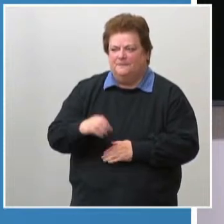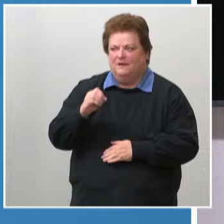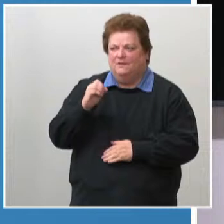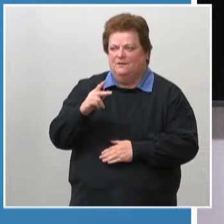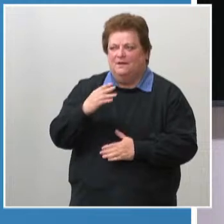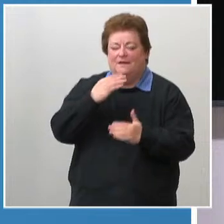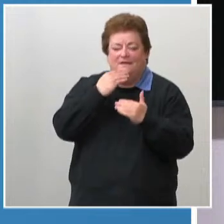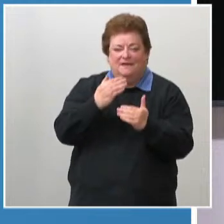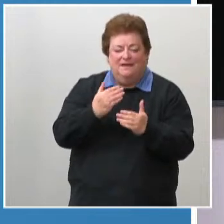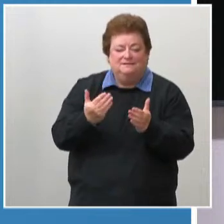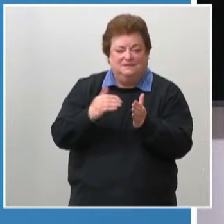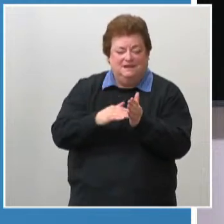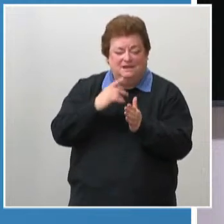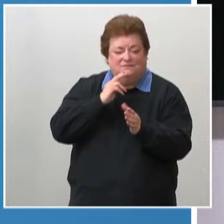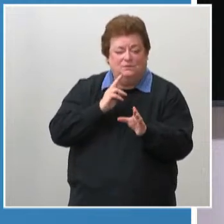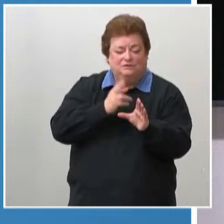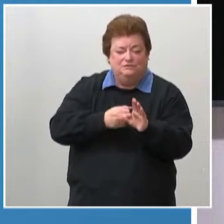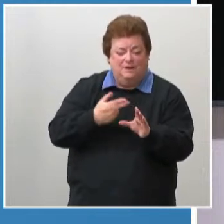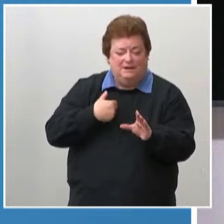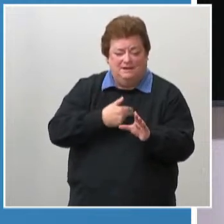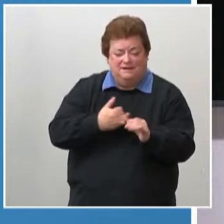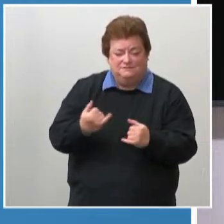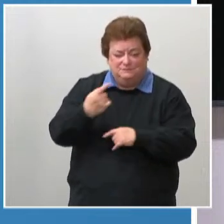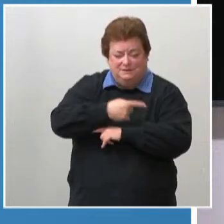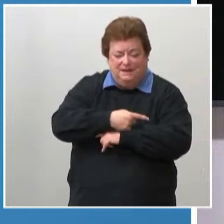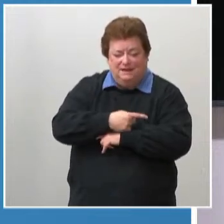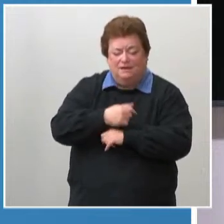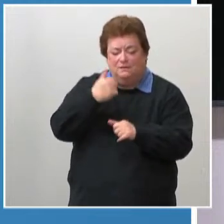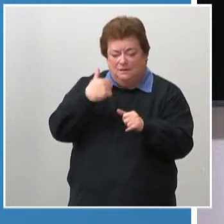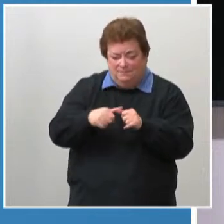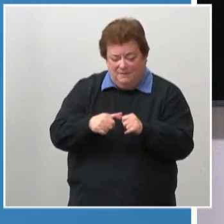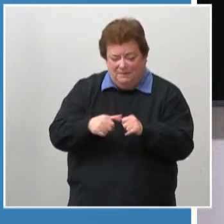Okay, well, thank you again for joining us today.